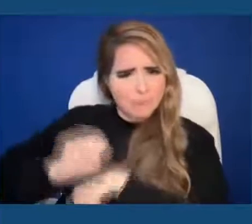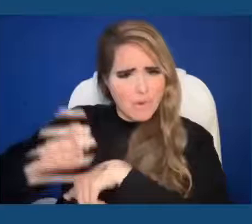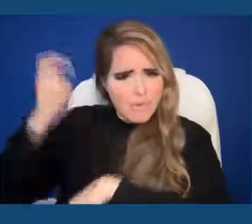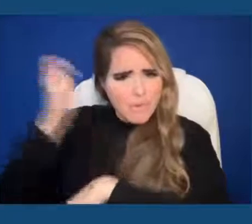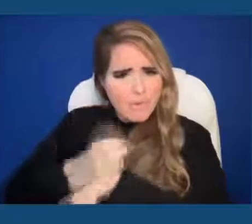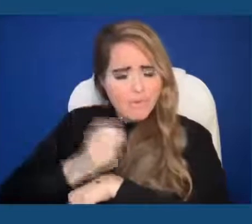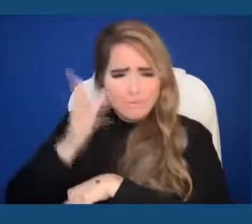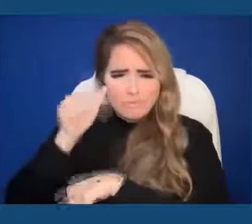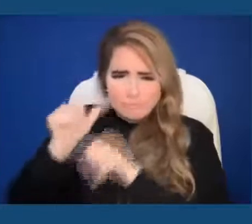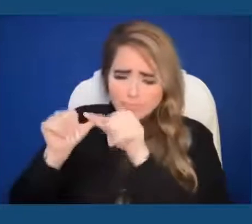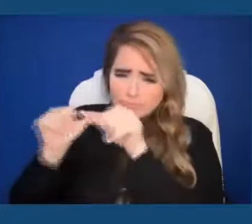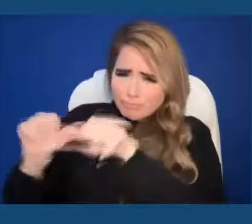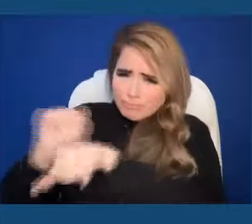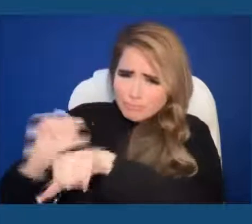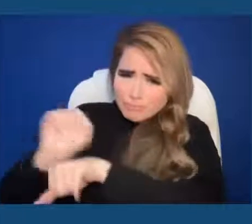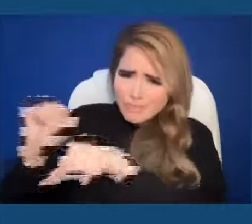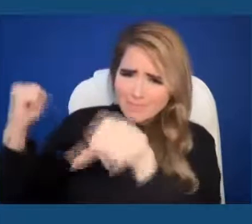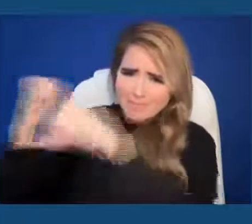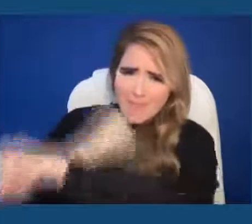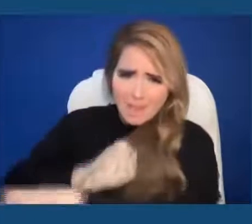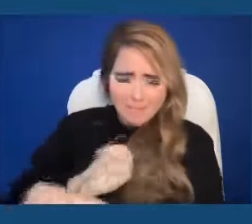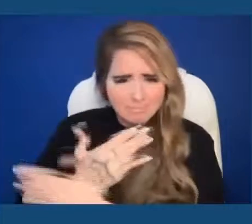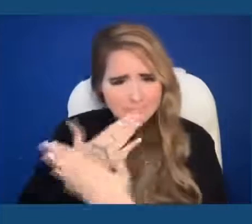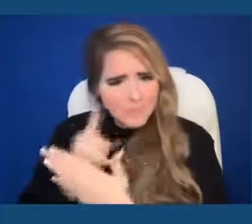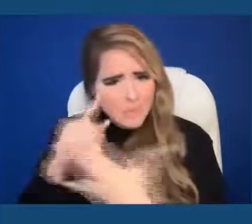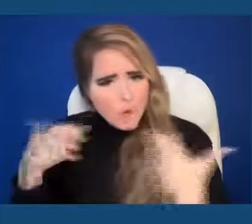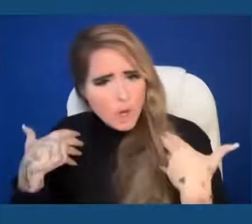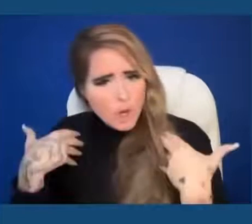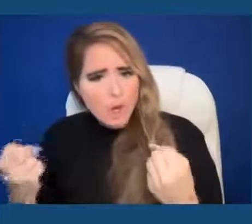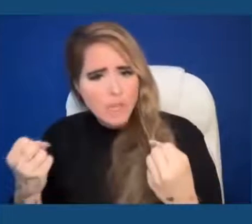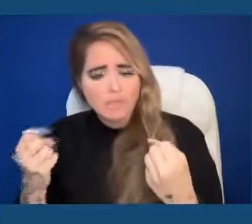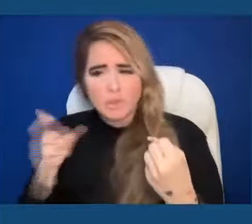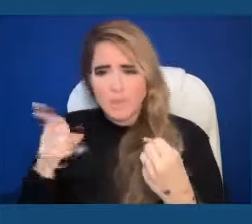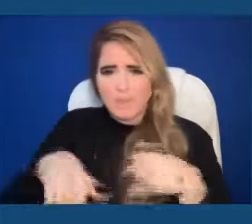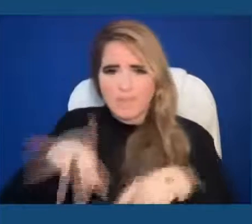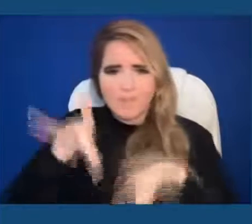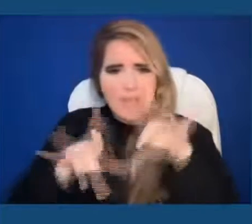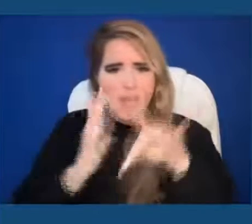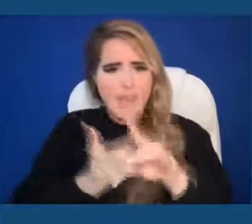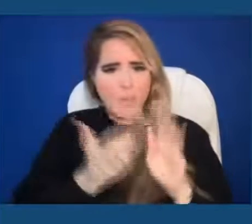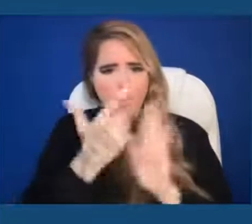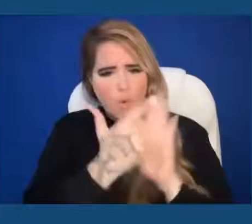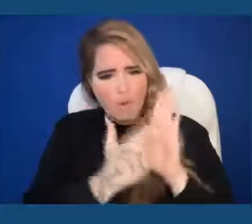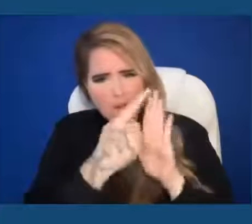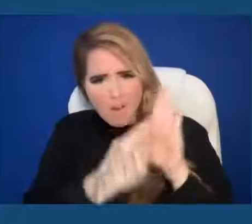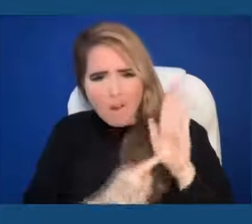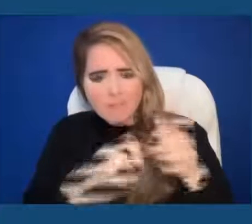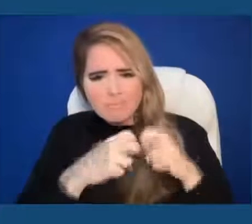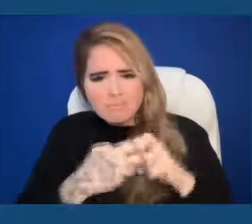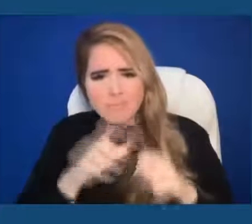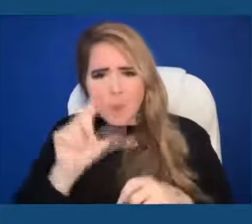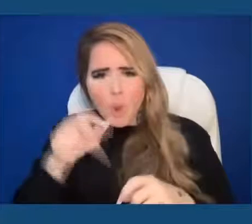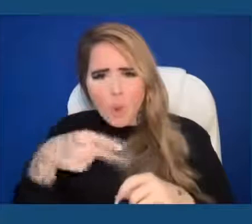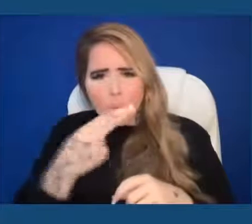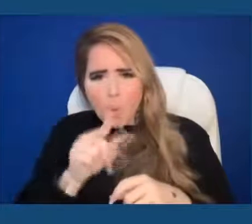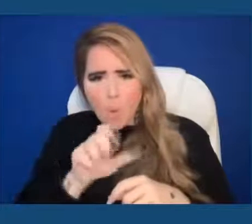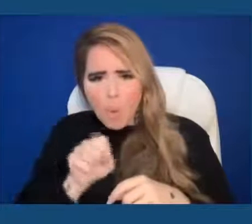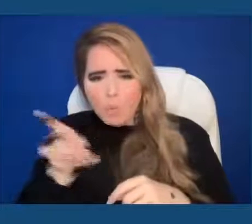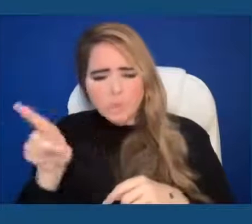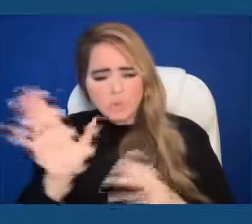courage, and for finding the loopholes in our current laws and ensuring that no